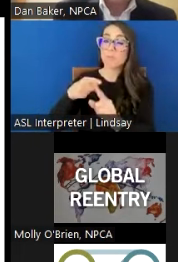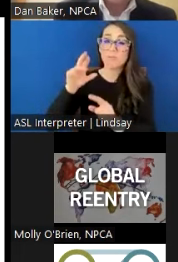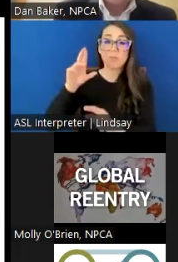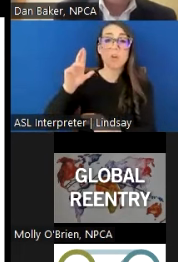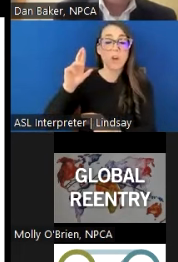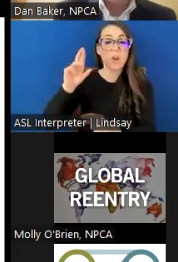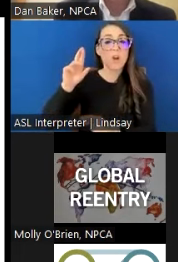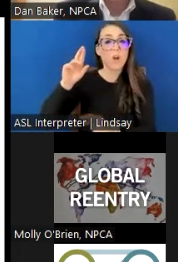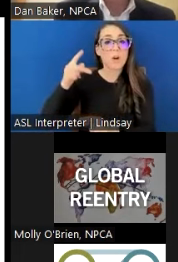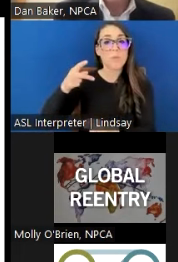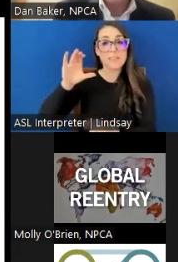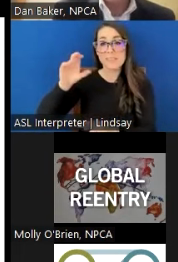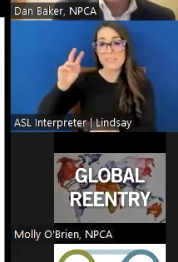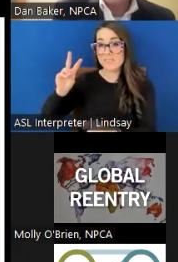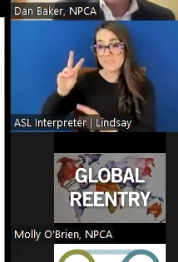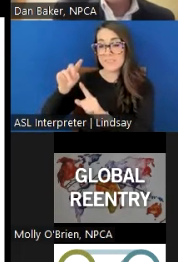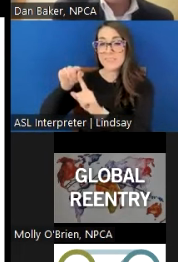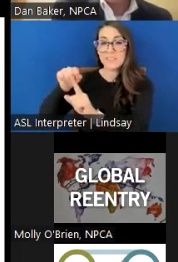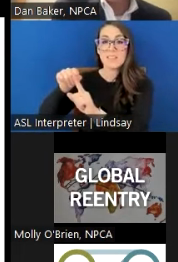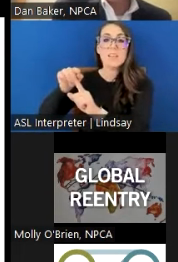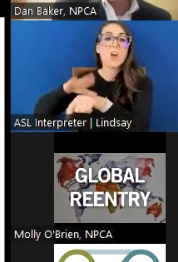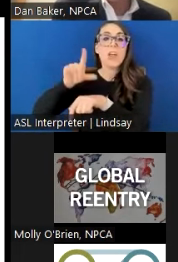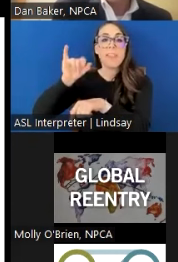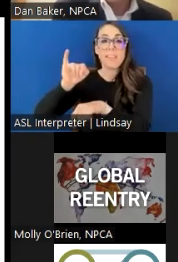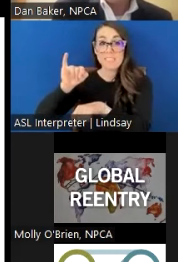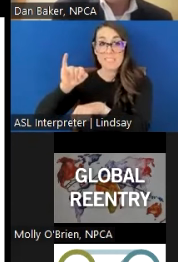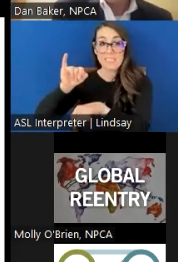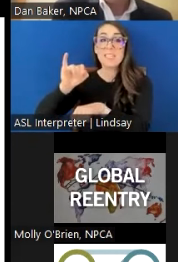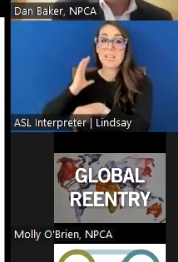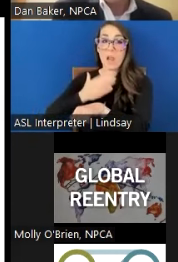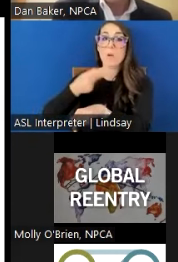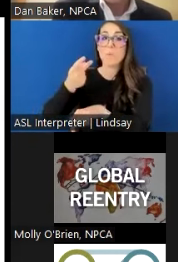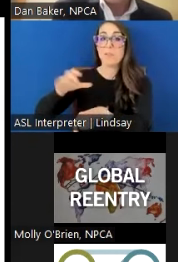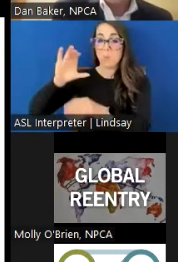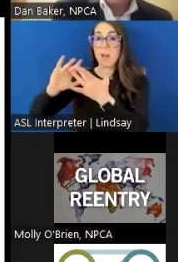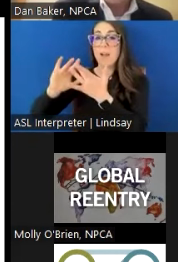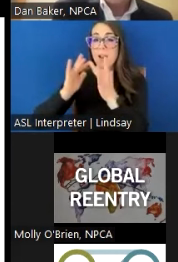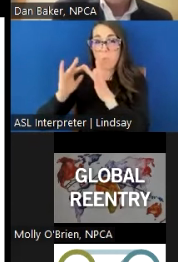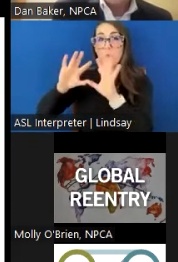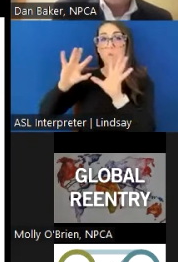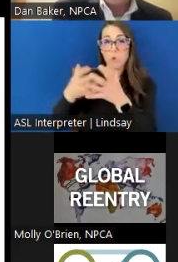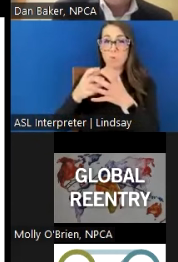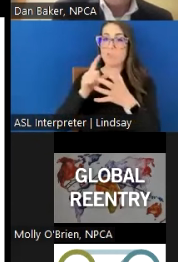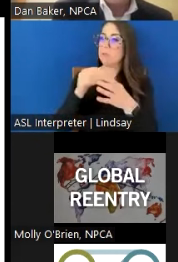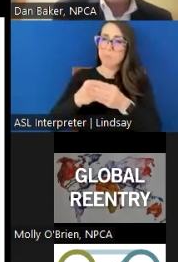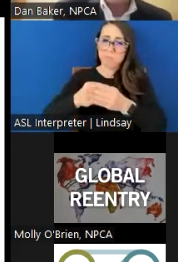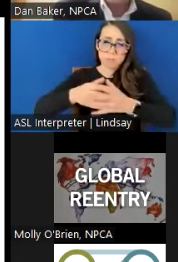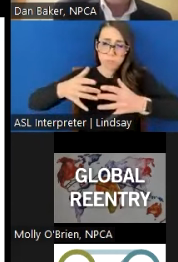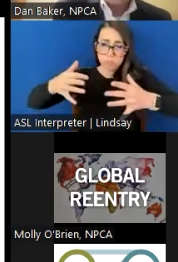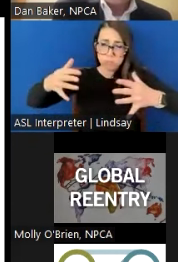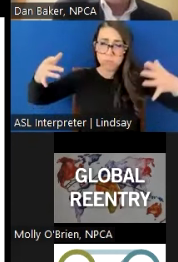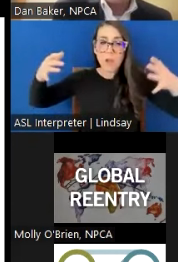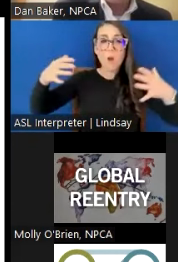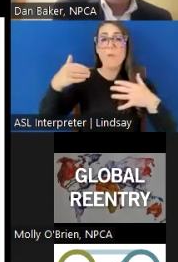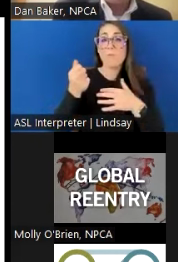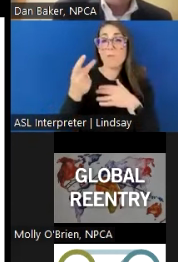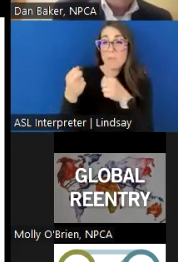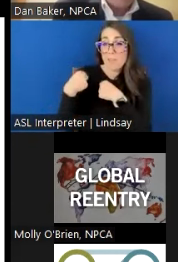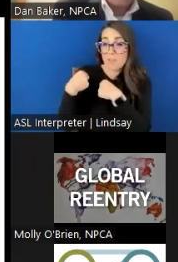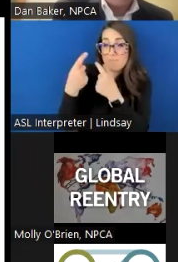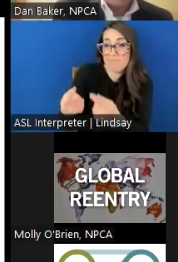Peace Corps Network group on LinkedIn, very quickly growing over the last couple of years to over 20,000 members. And it